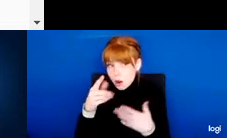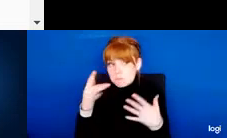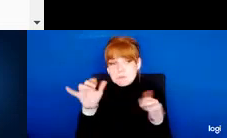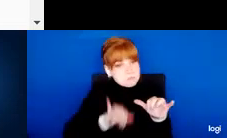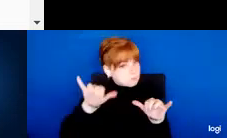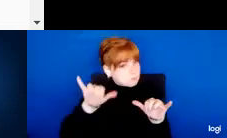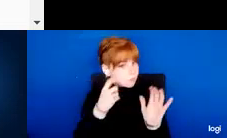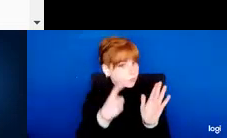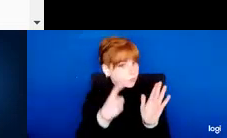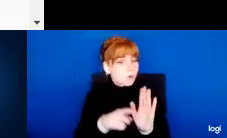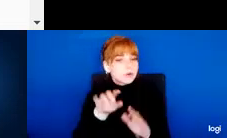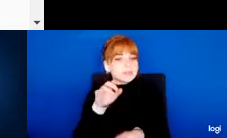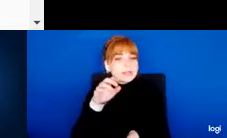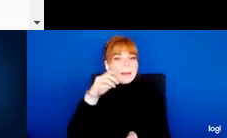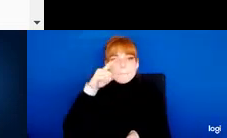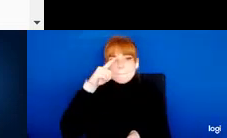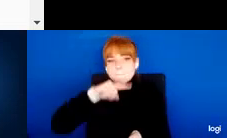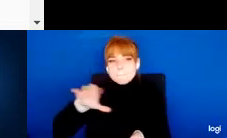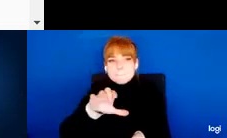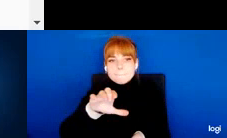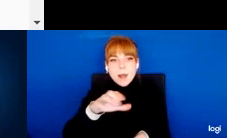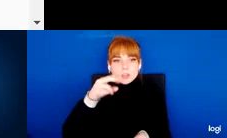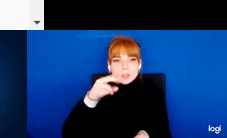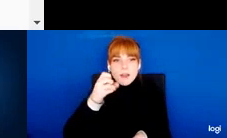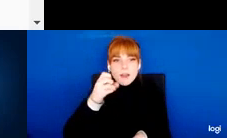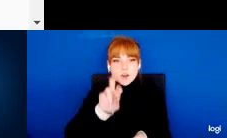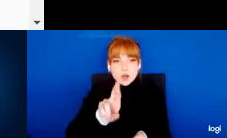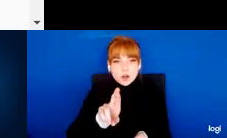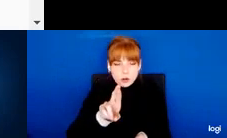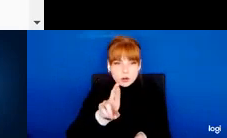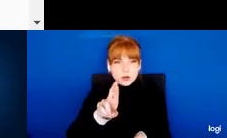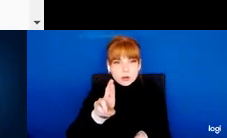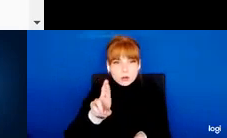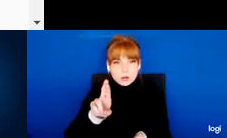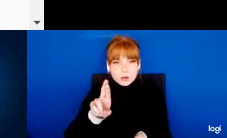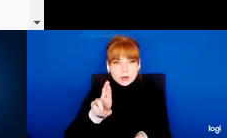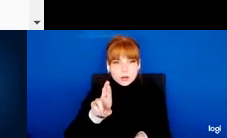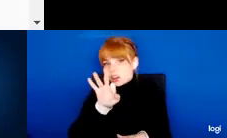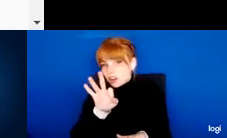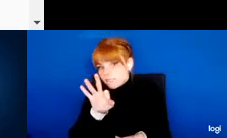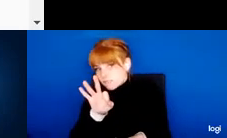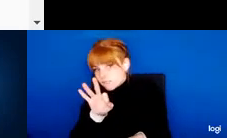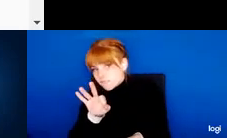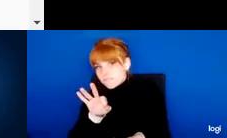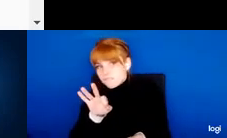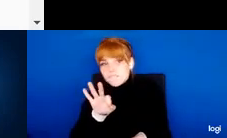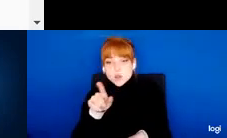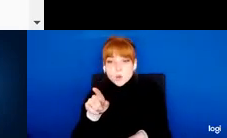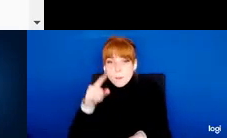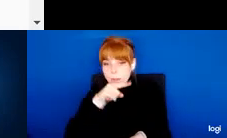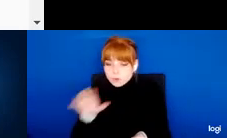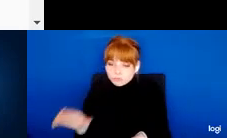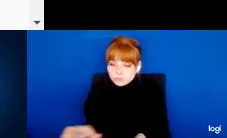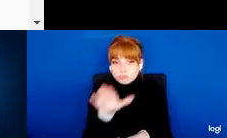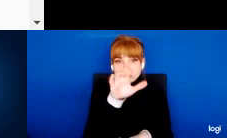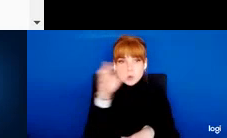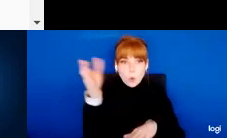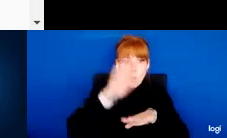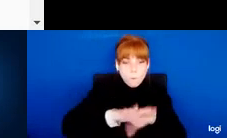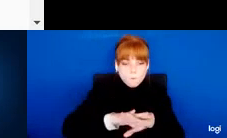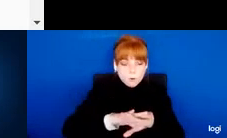that appear on mouse hover. So, you know, if you have things that appear on mouse hover, are those presented in a way that meets